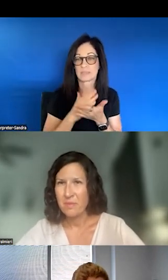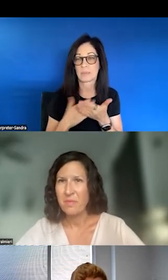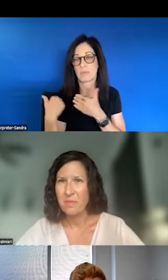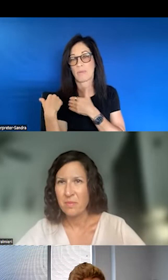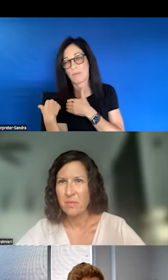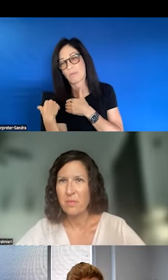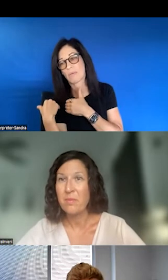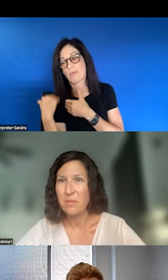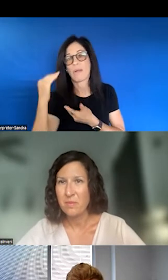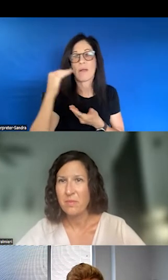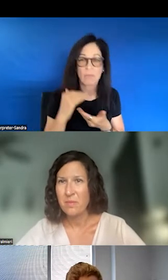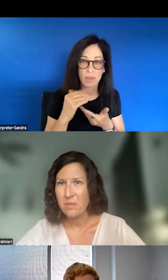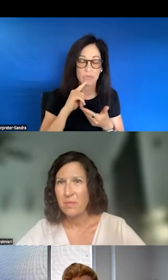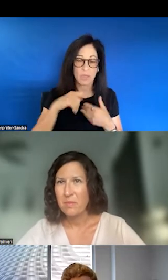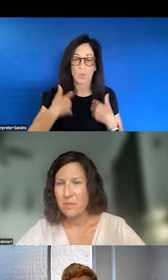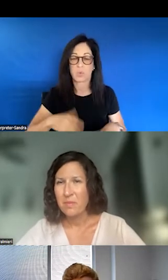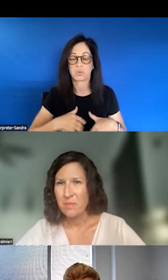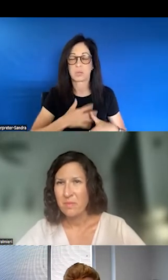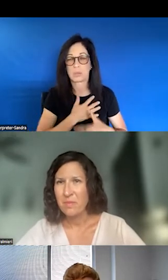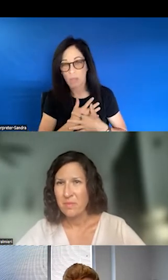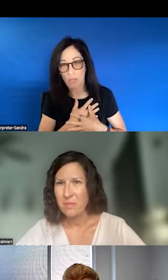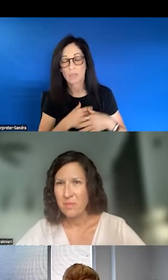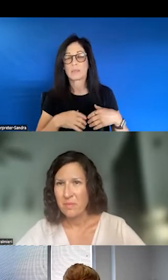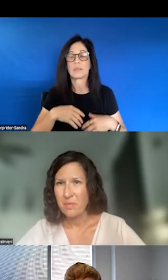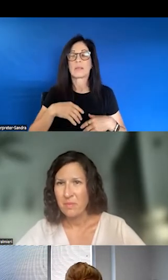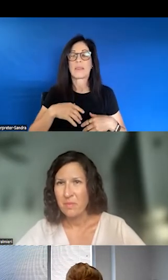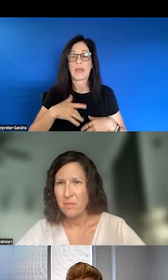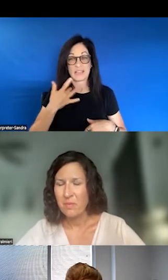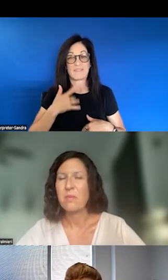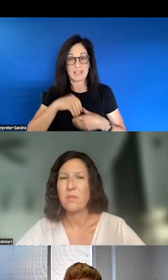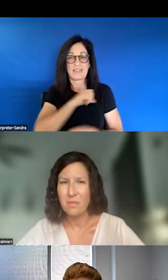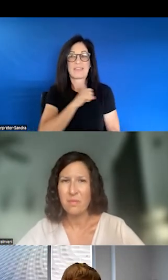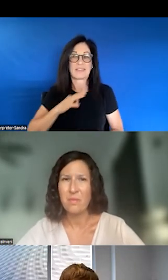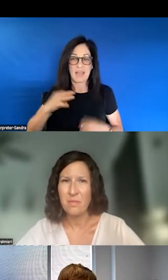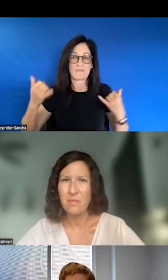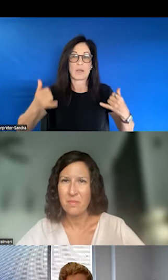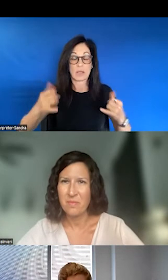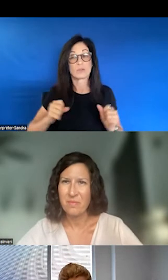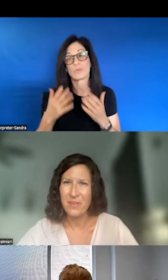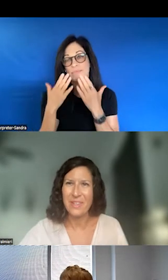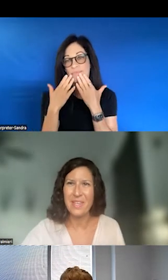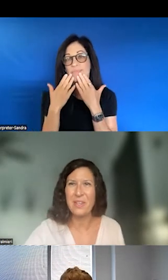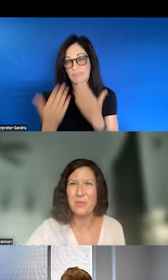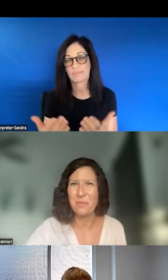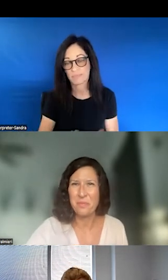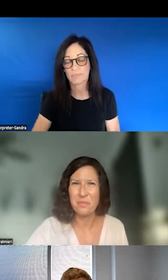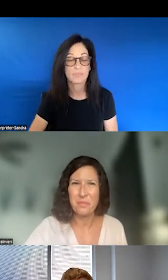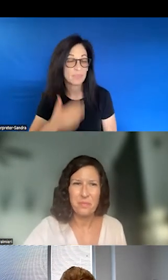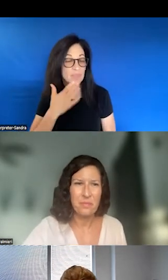know is very deeply felt among the workforce right now. So thank you. Great, thank